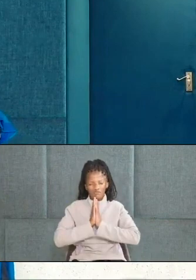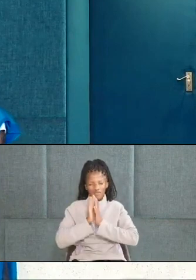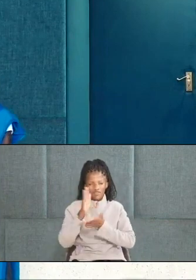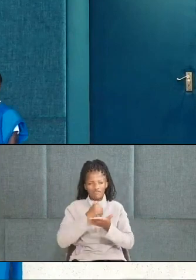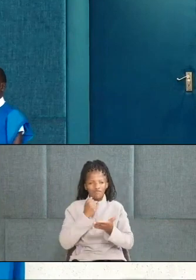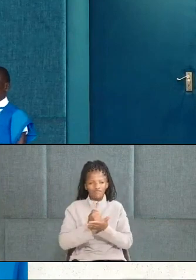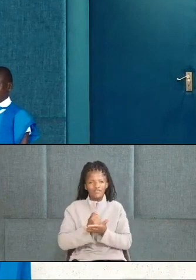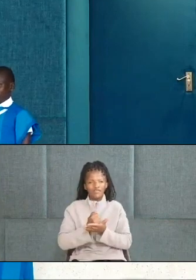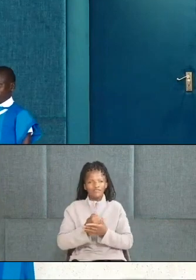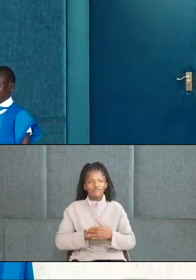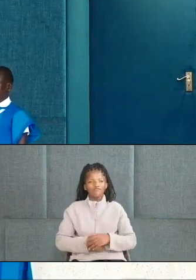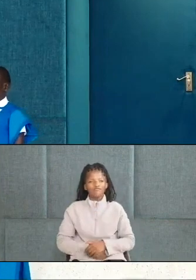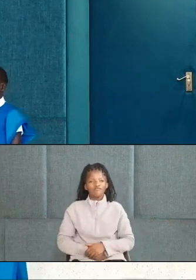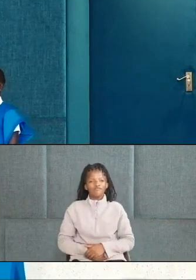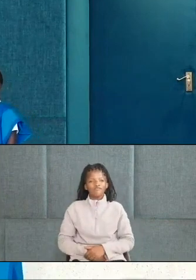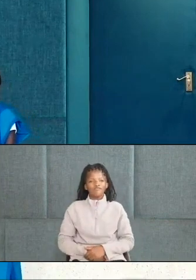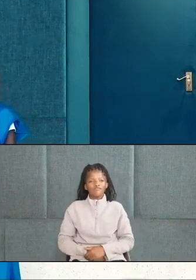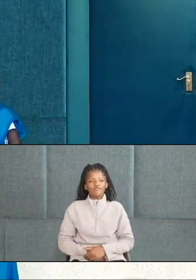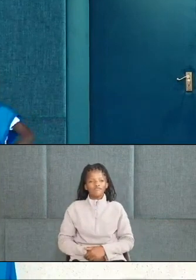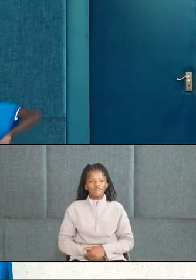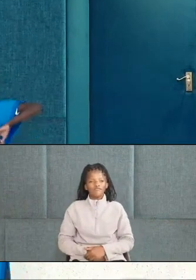pray. Amen.